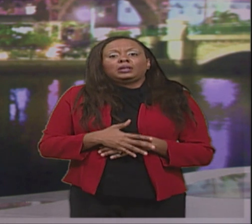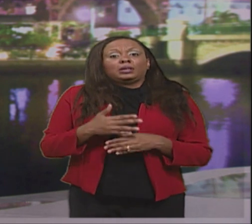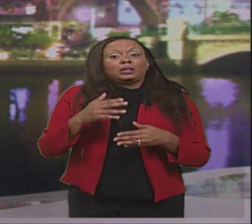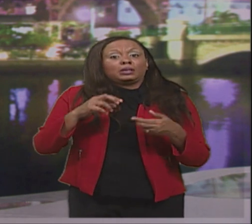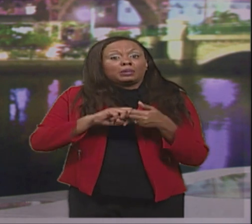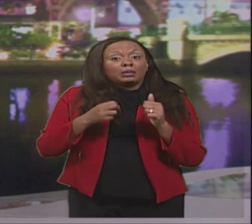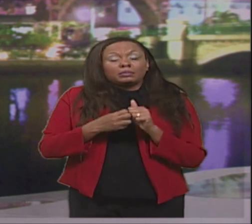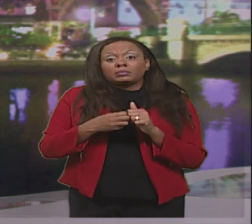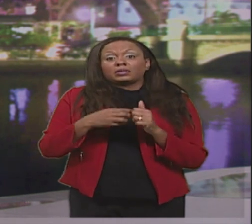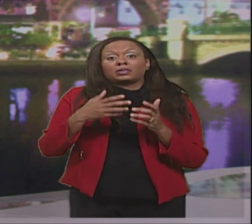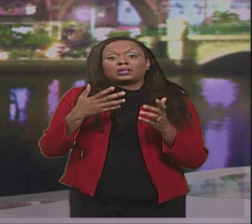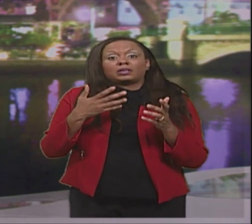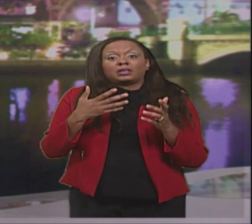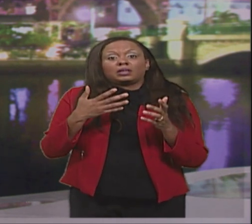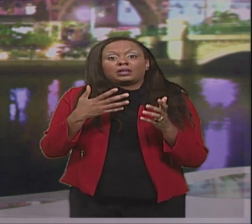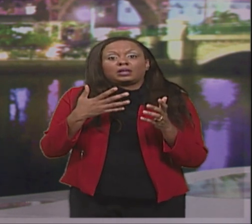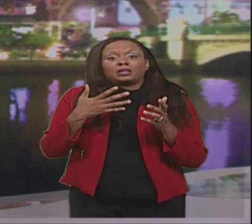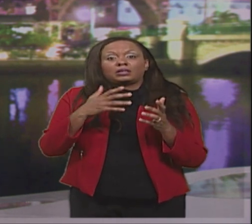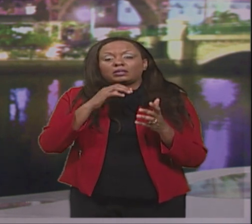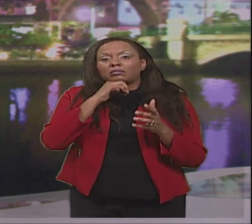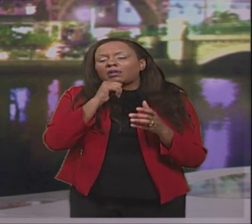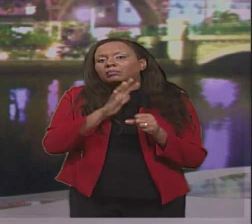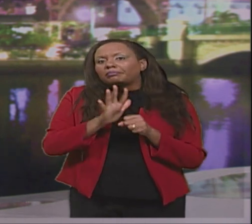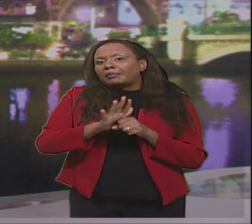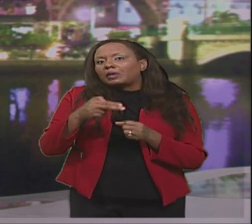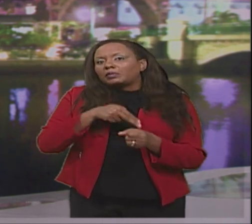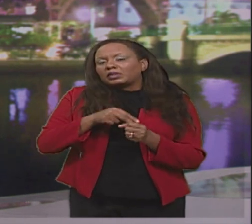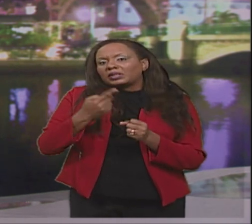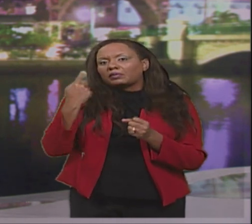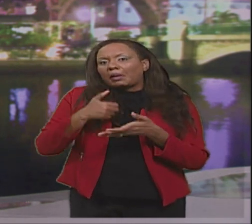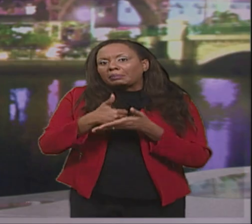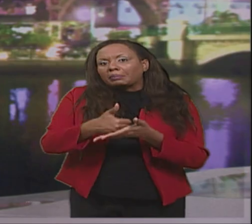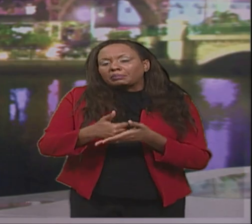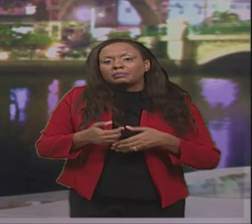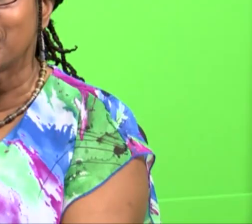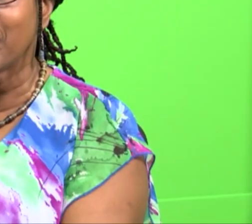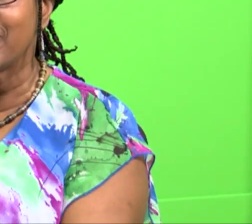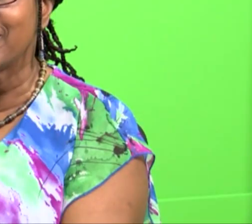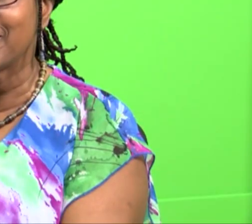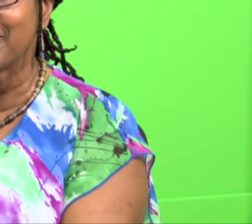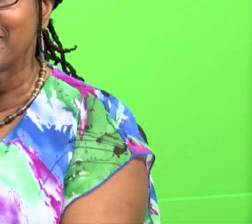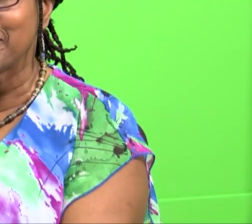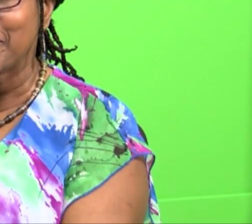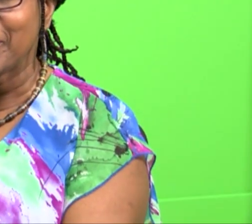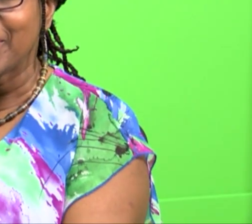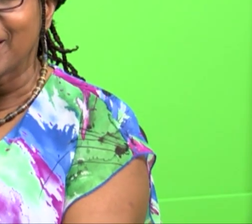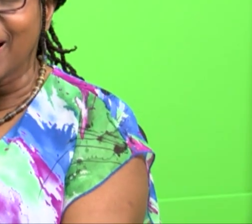of the problem is an old system which speaks to nursing quotas. That quota speaks to a very